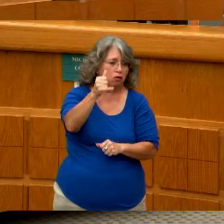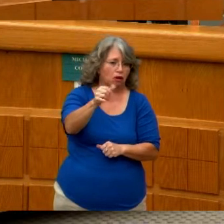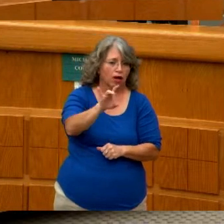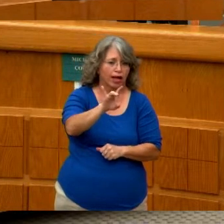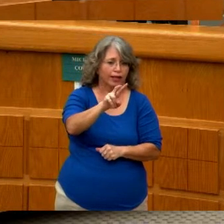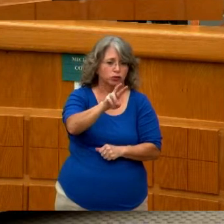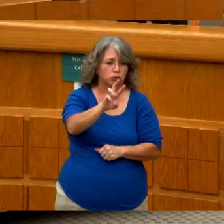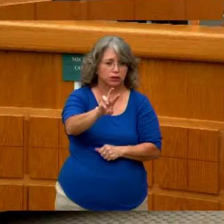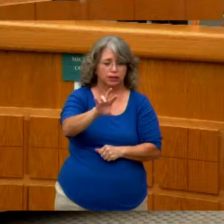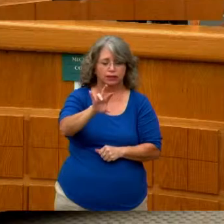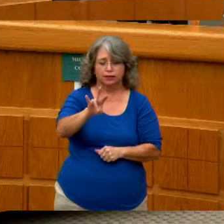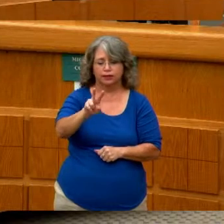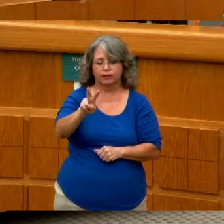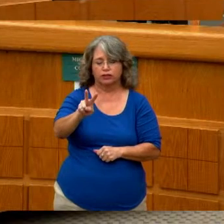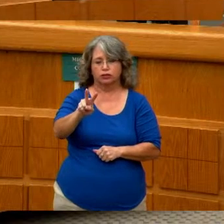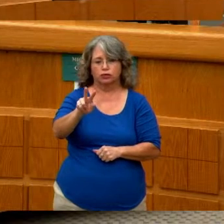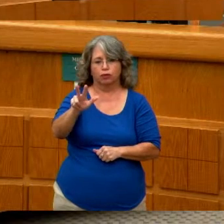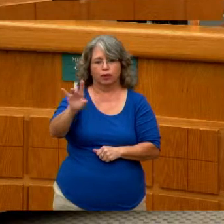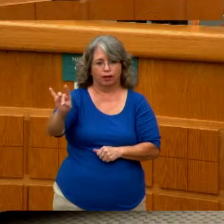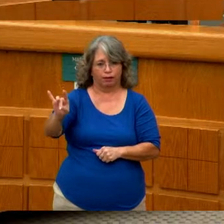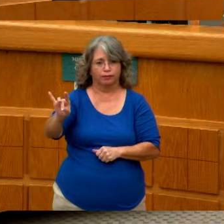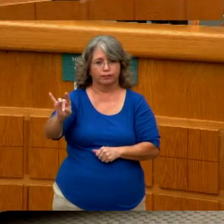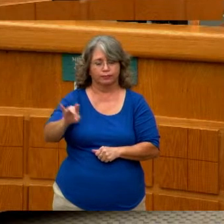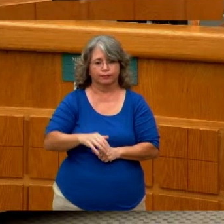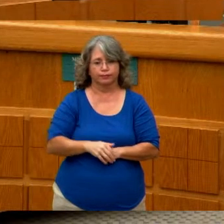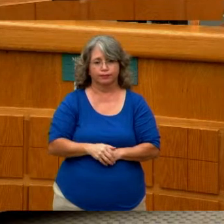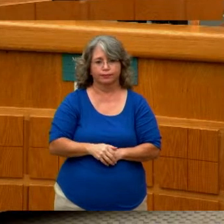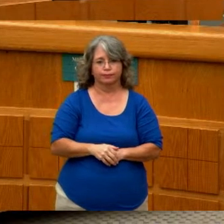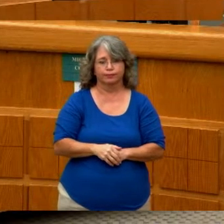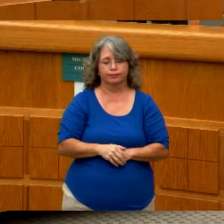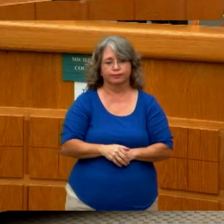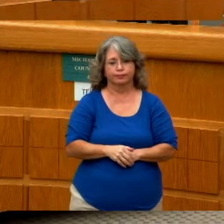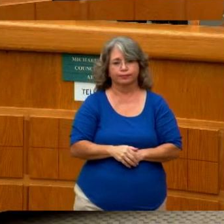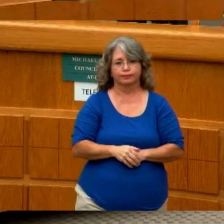fluvaccine@cctexas.com, or you can call the immunization clinic at